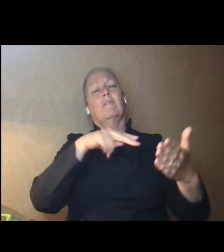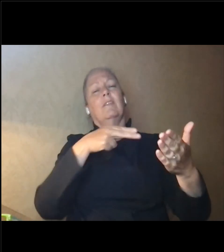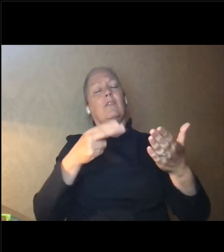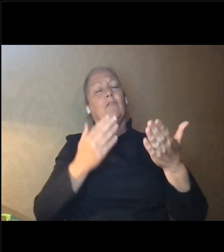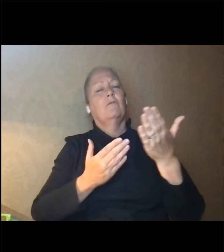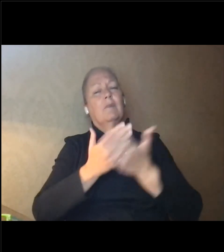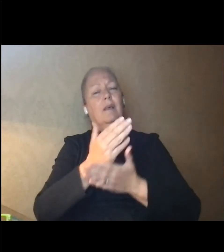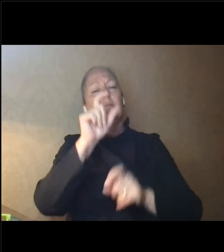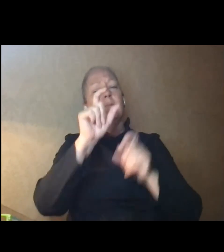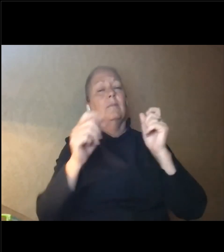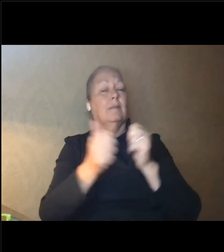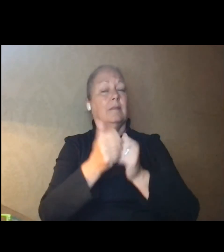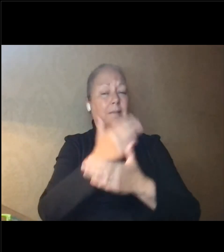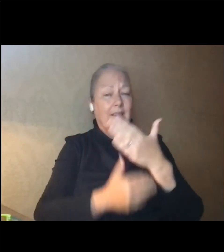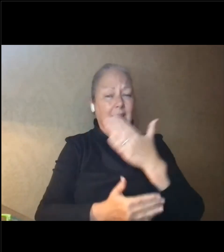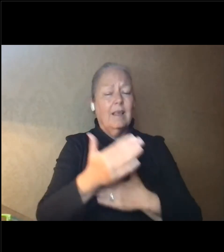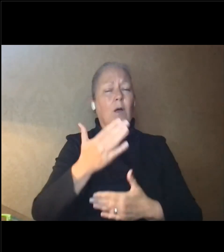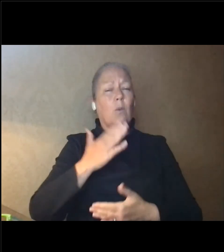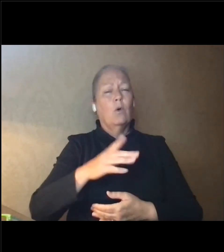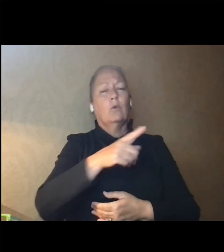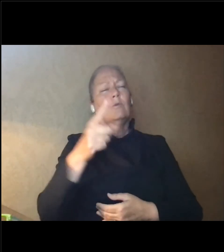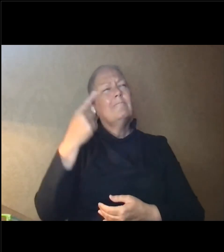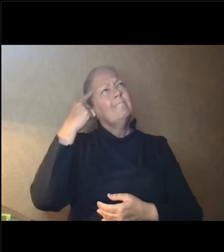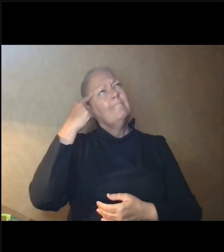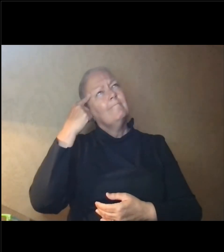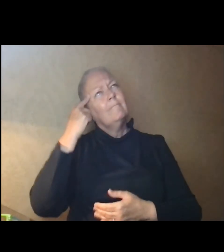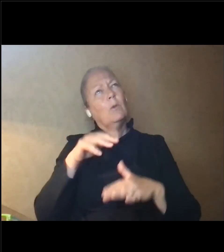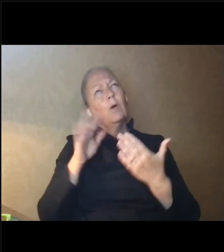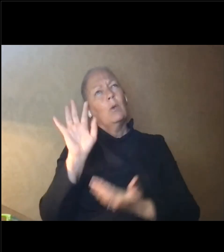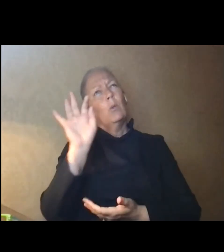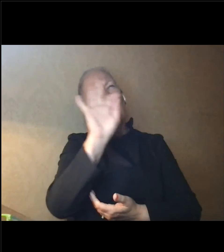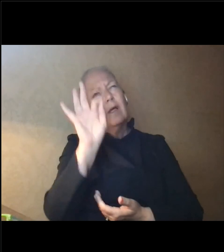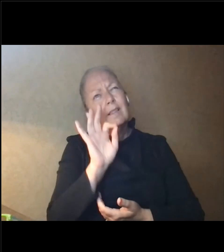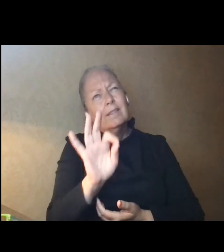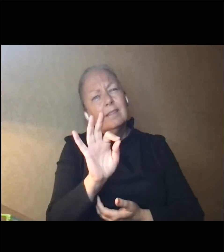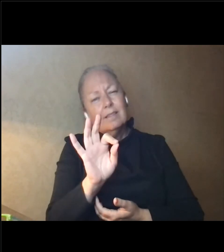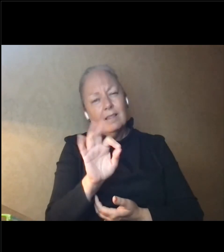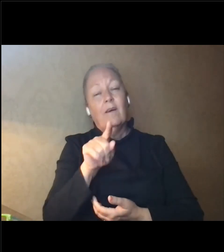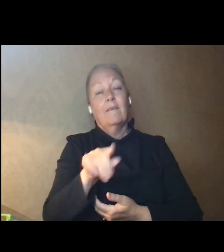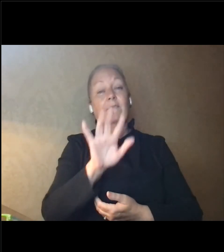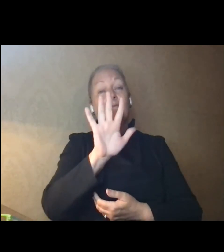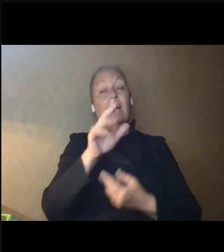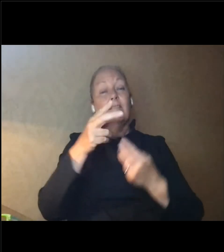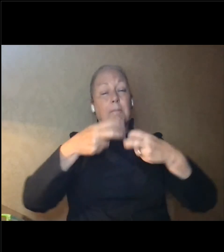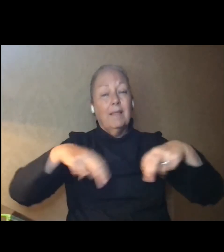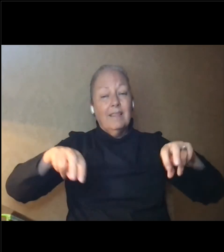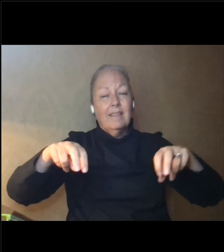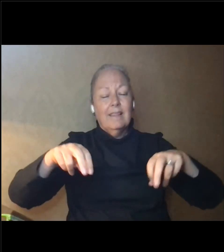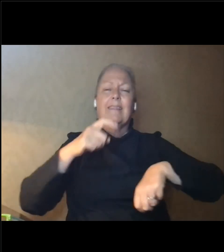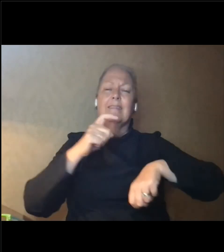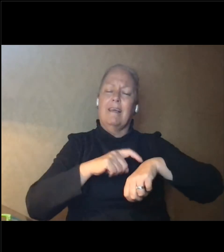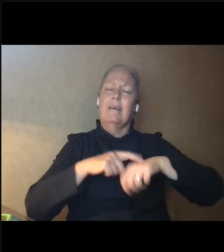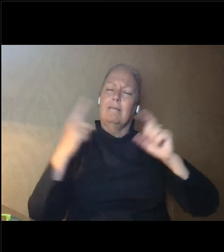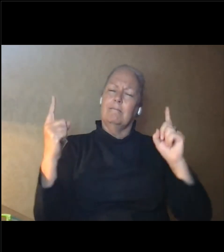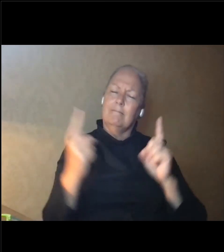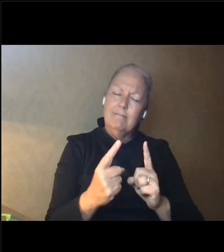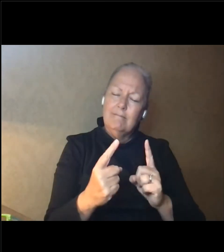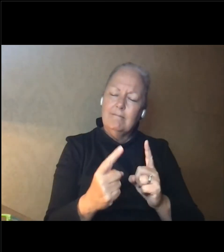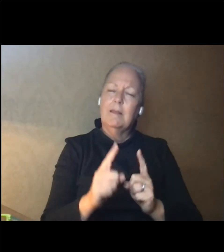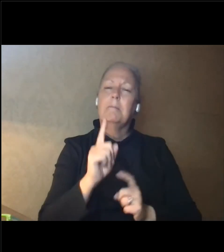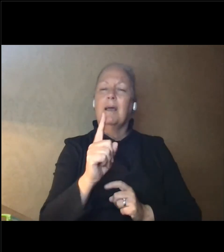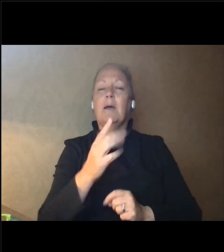while we do that, please do think of any questions you might like to ask our panelists today. Unfortunately, we don't have a lot of time for questions, but we would like to get to one or